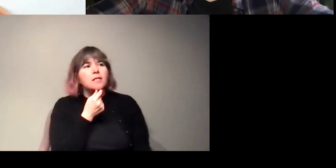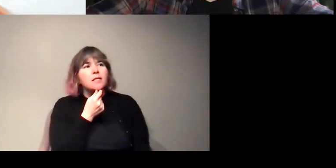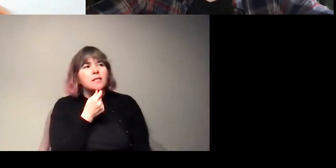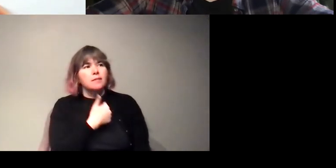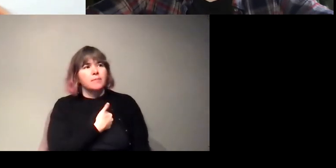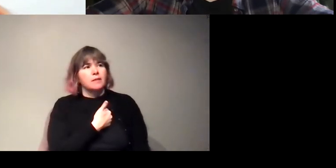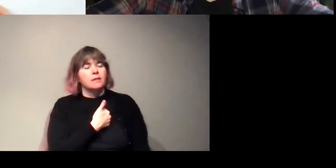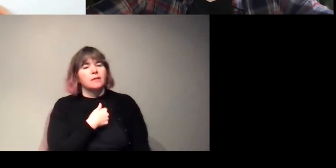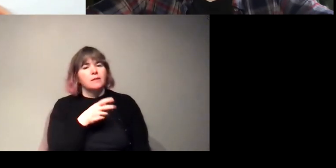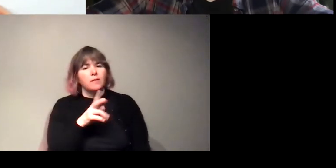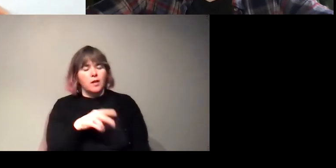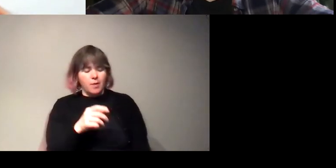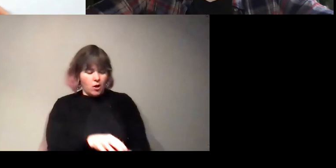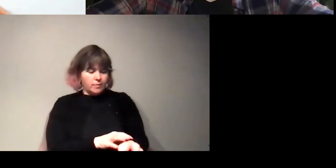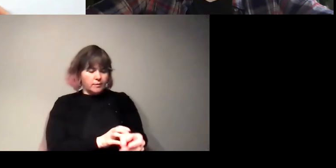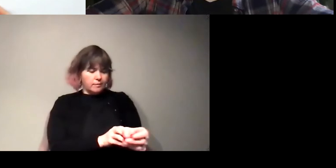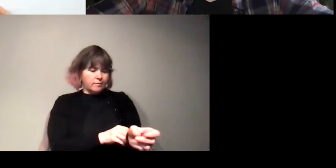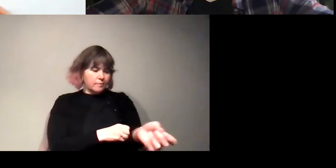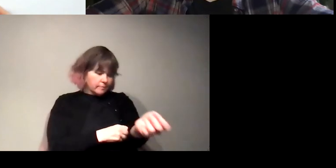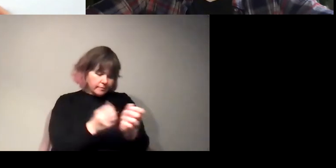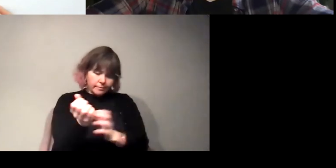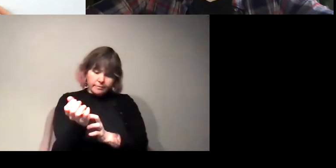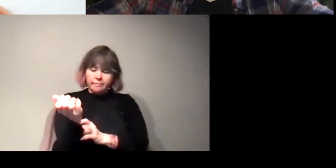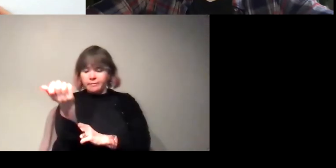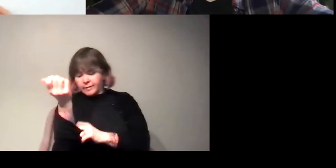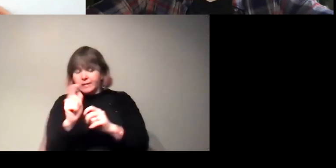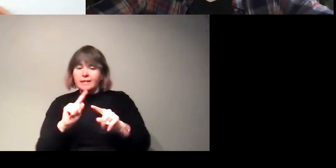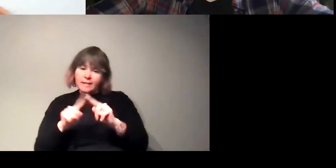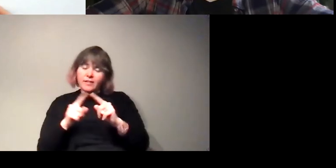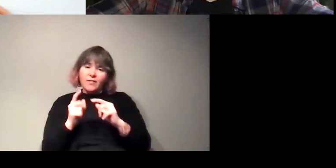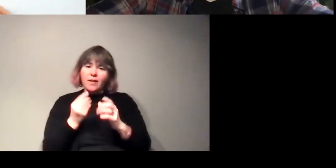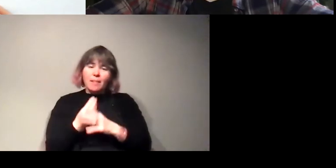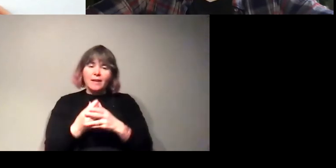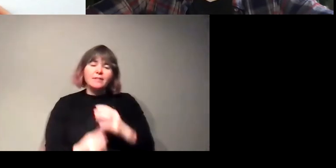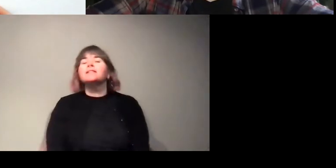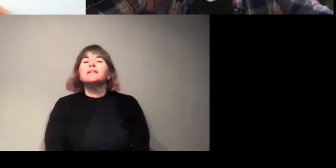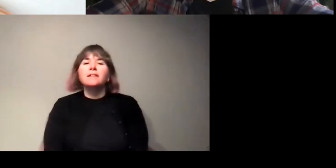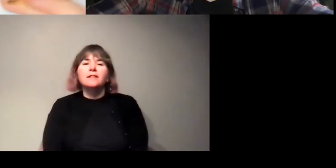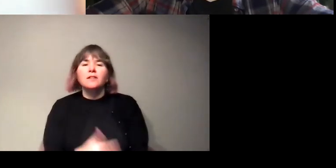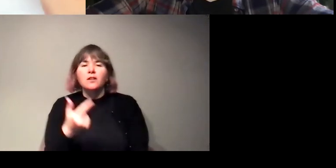am looking at my arms because they're all different prairie plants. I don't know. So